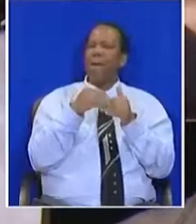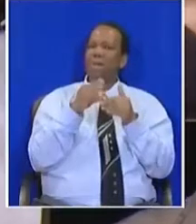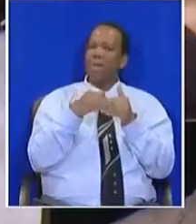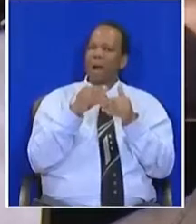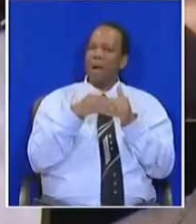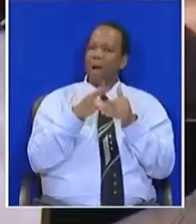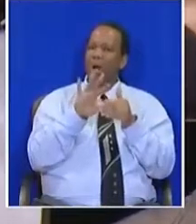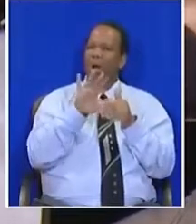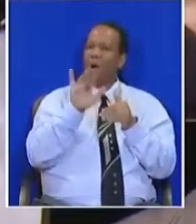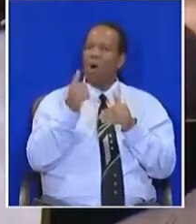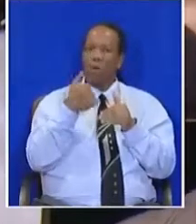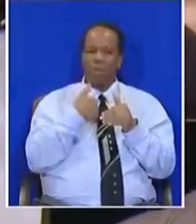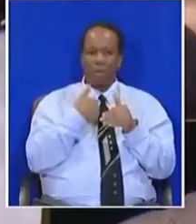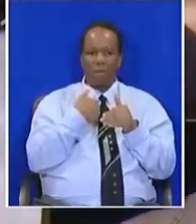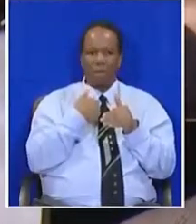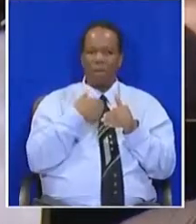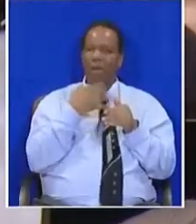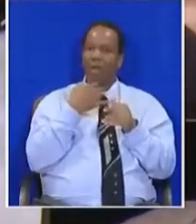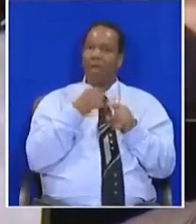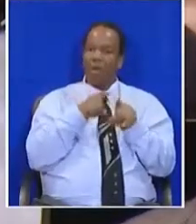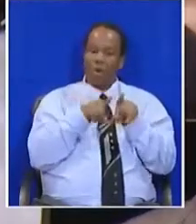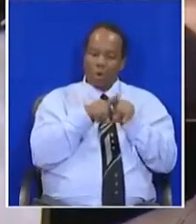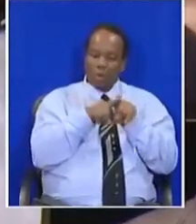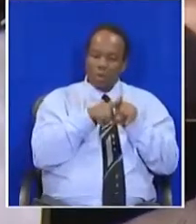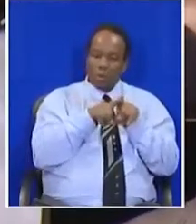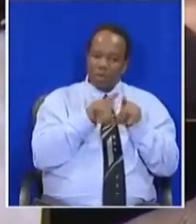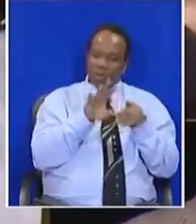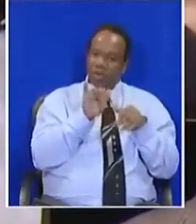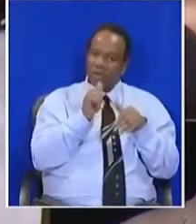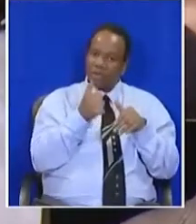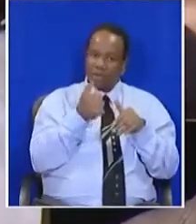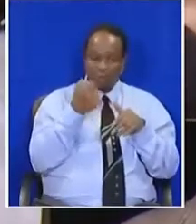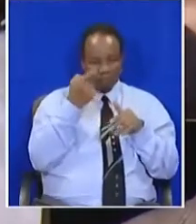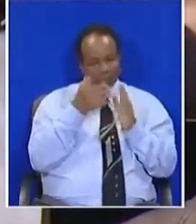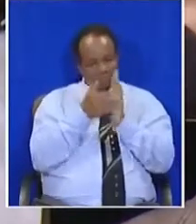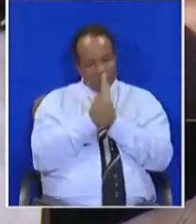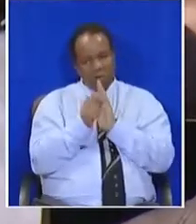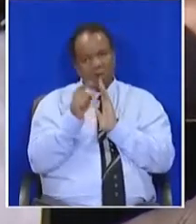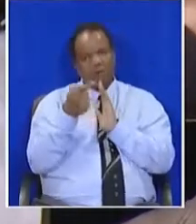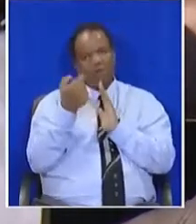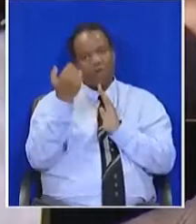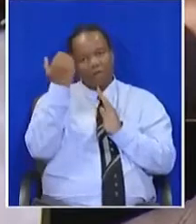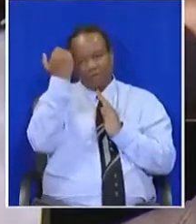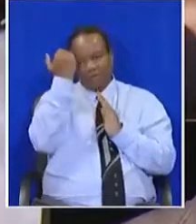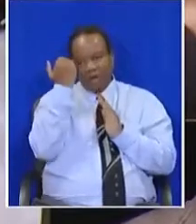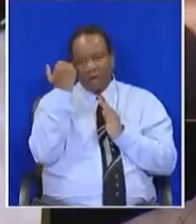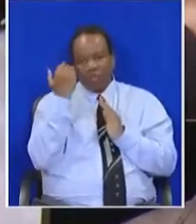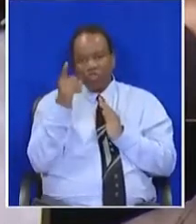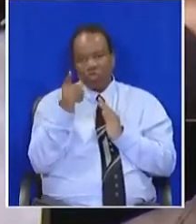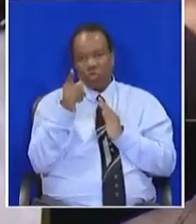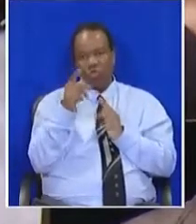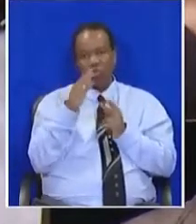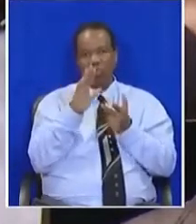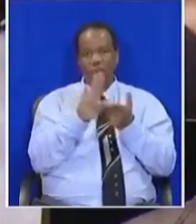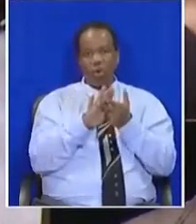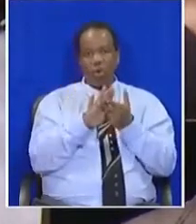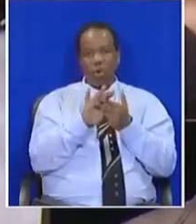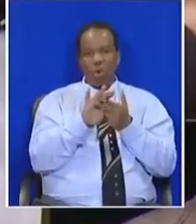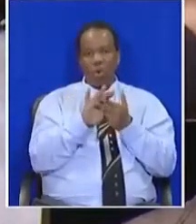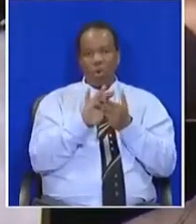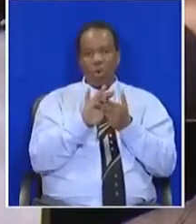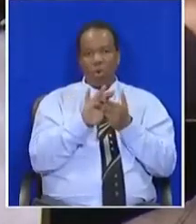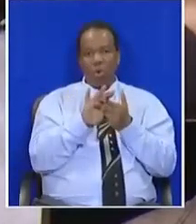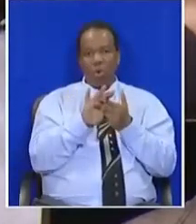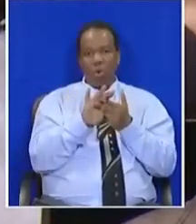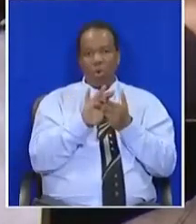or integrity of a judge, of a superior court, the holder of a public office in a state institution